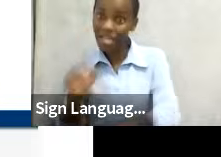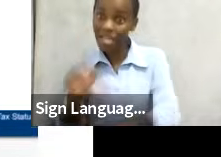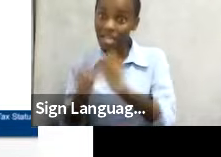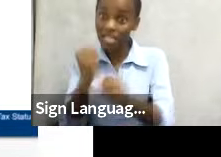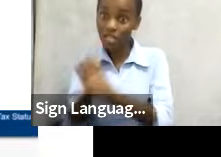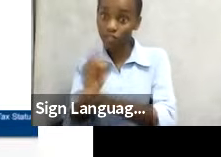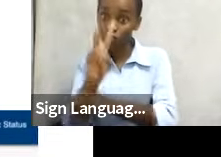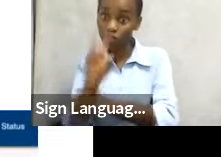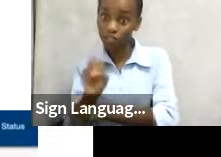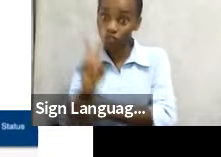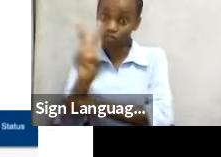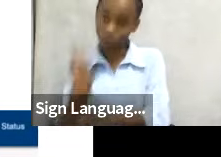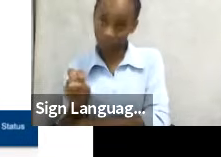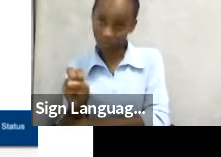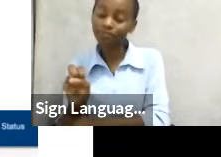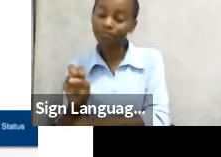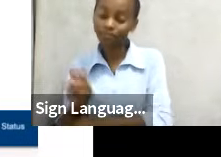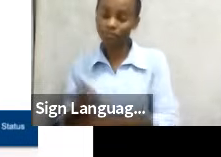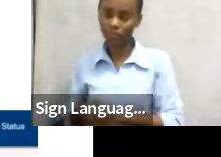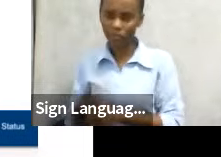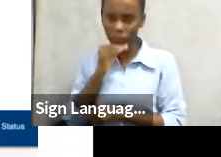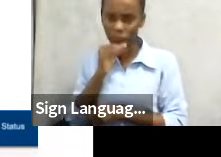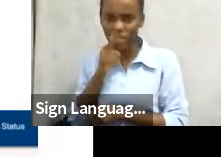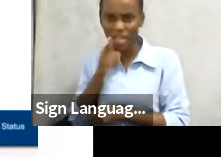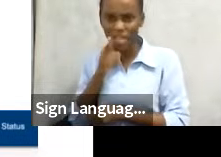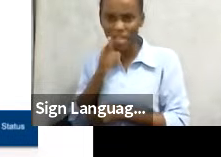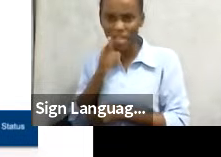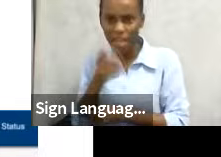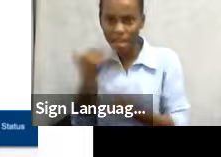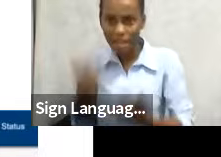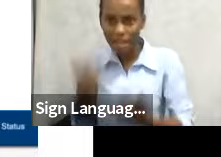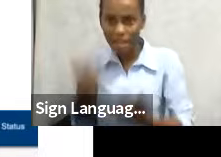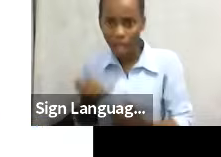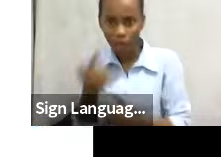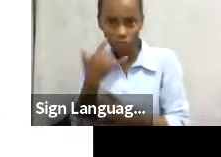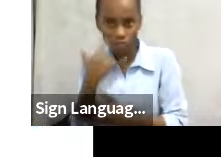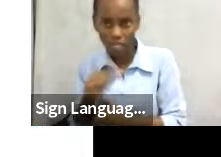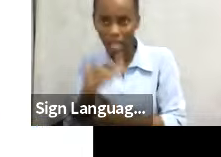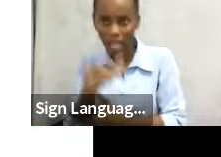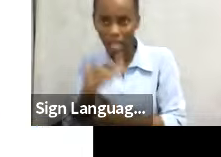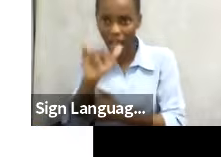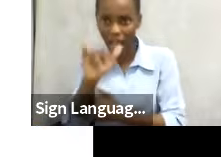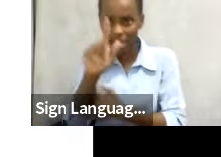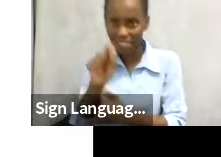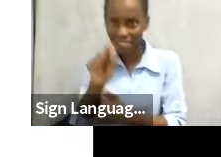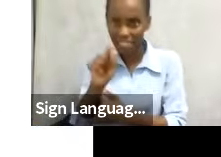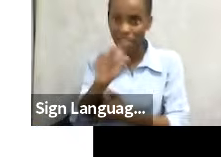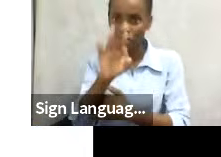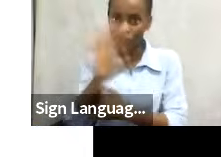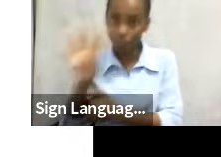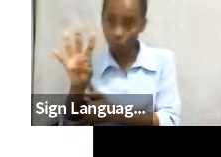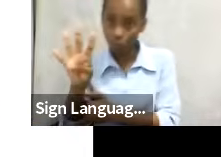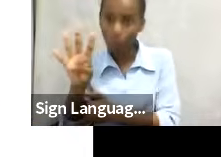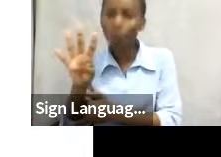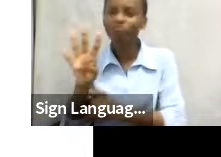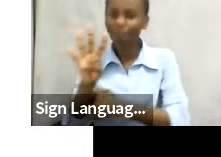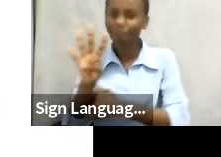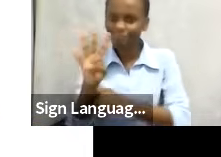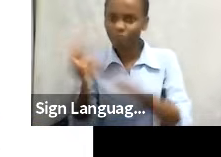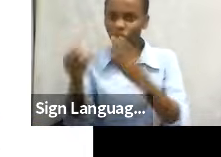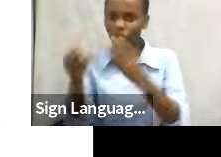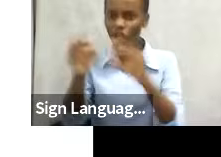will display about your assessment being issued. Click Open and the ITA 34 will be presented and you can go through